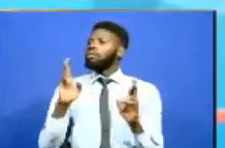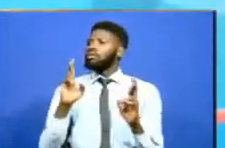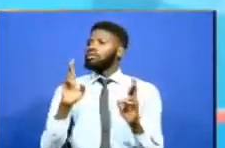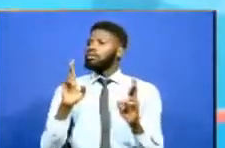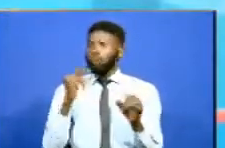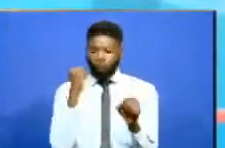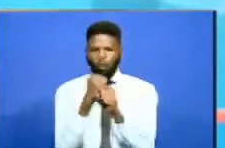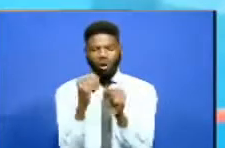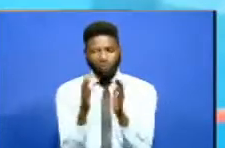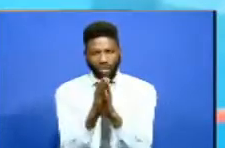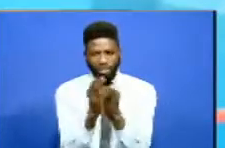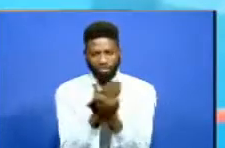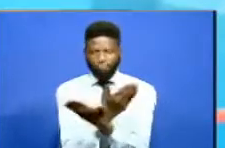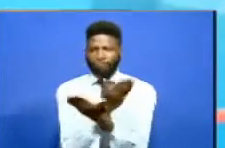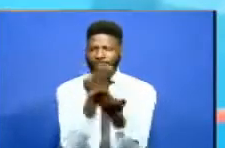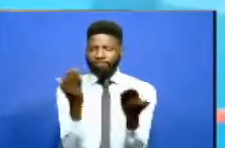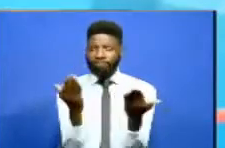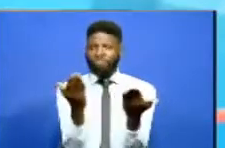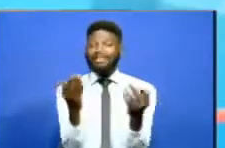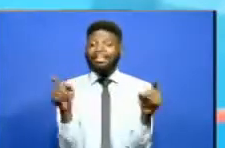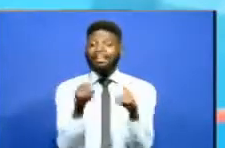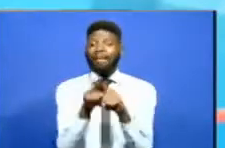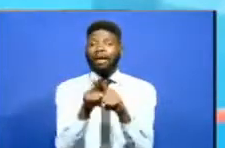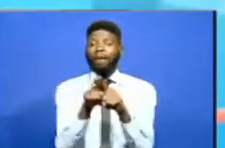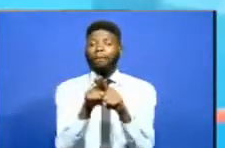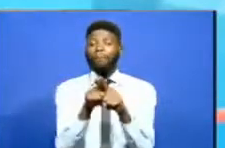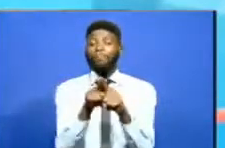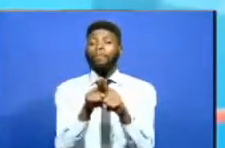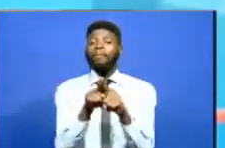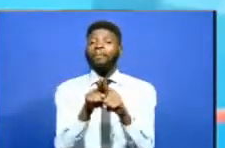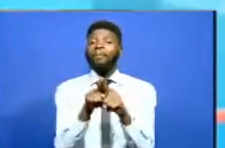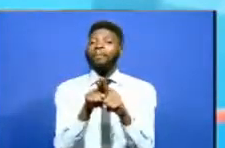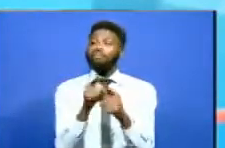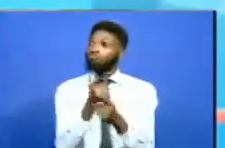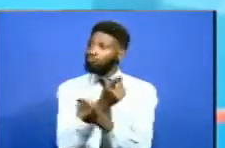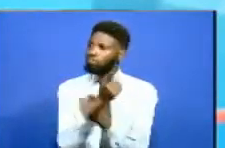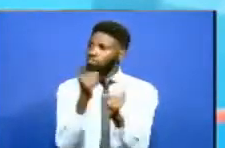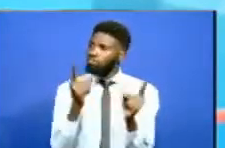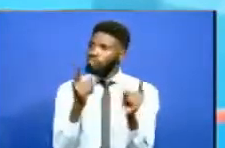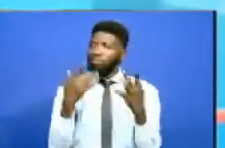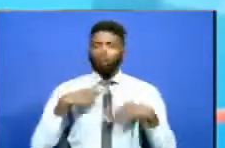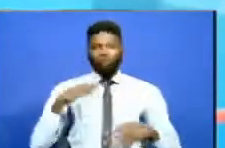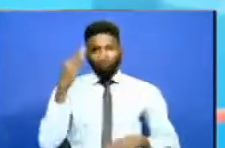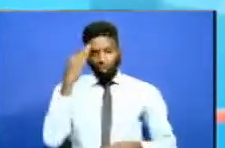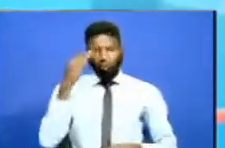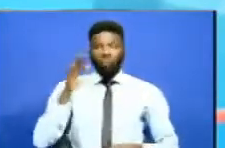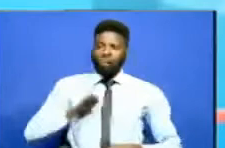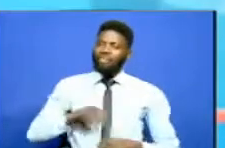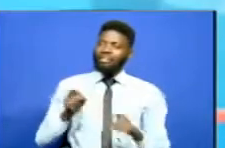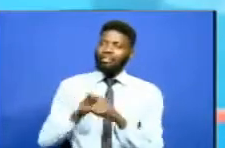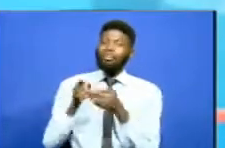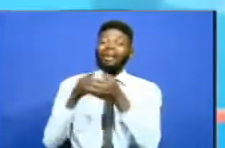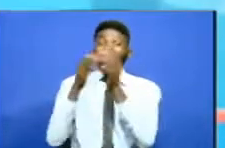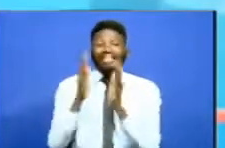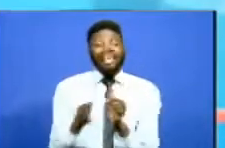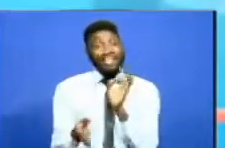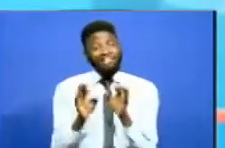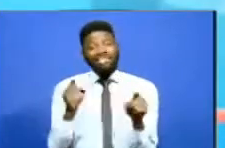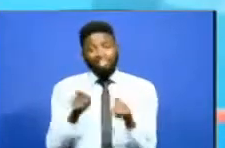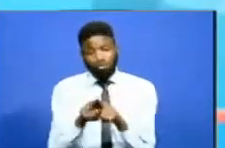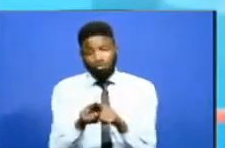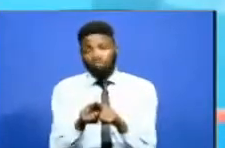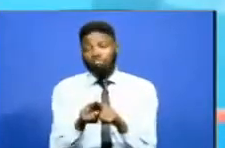and make it known that they are also leaders. And if only even 2 of them can lynch for me those